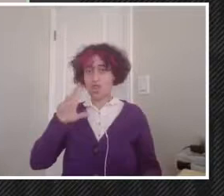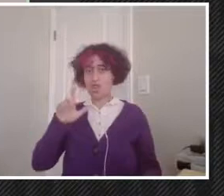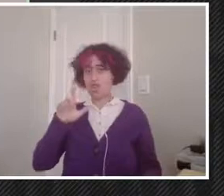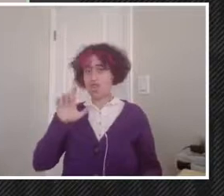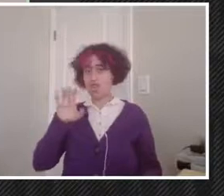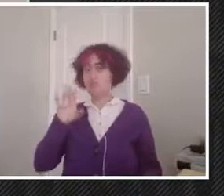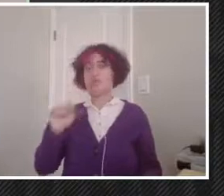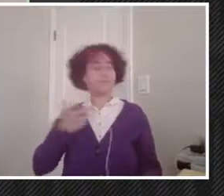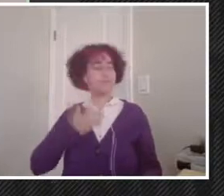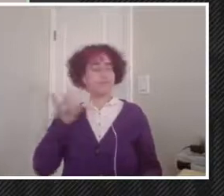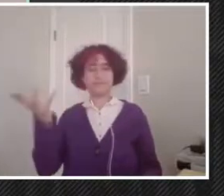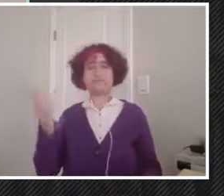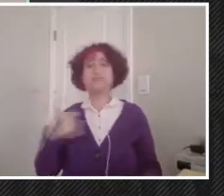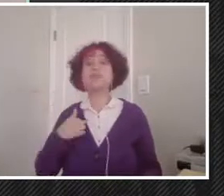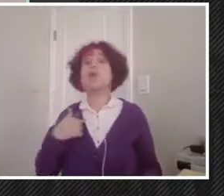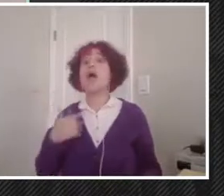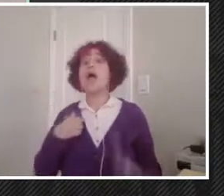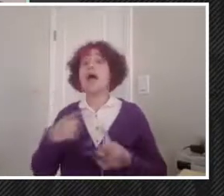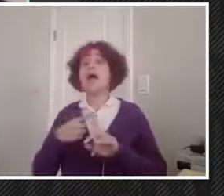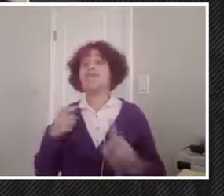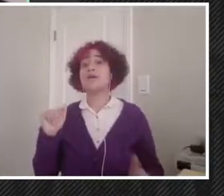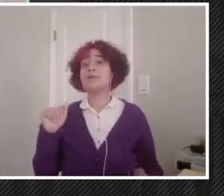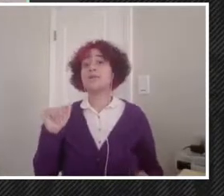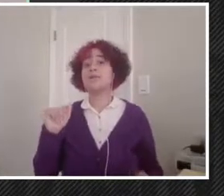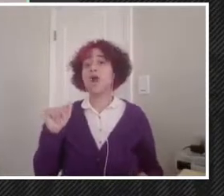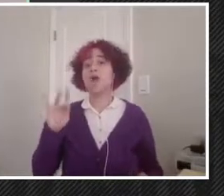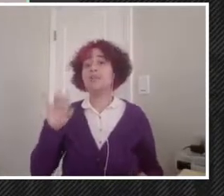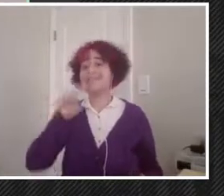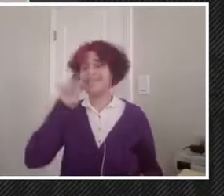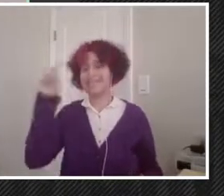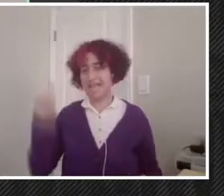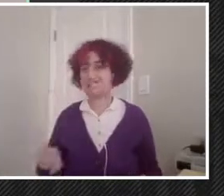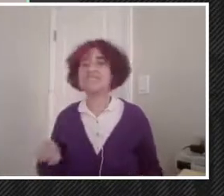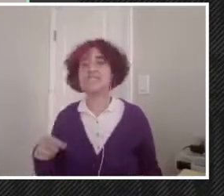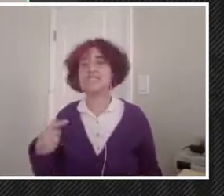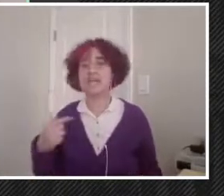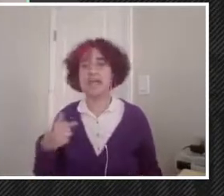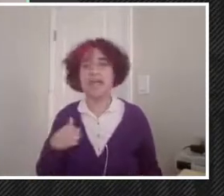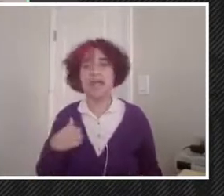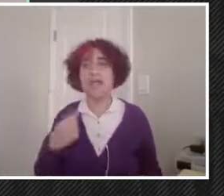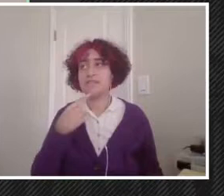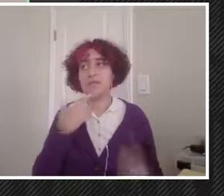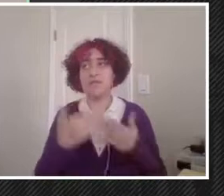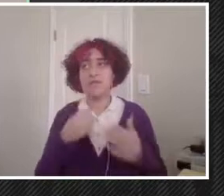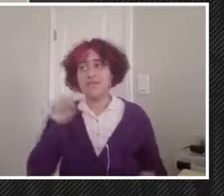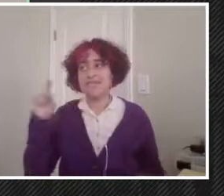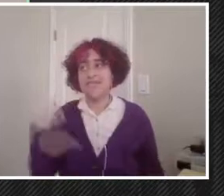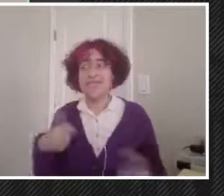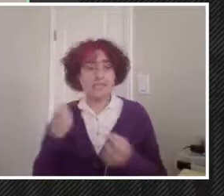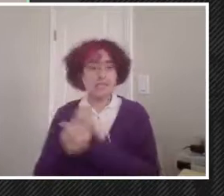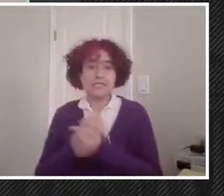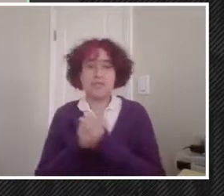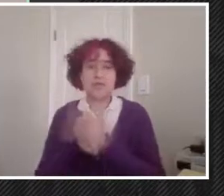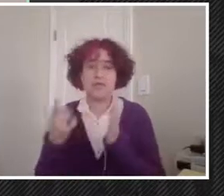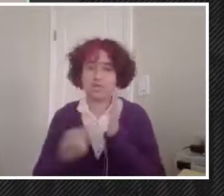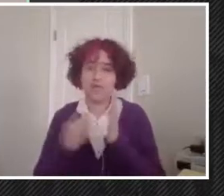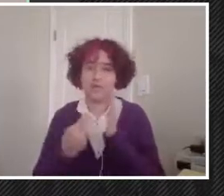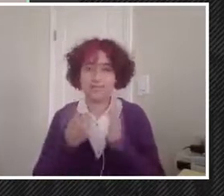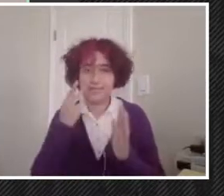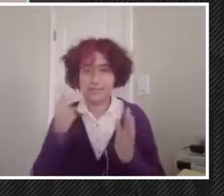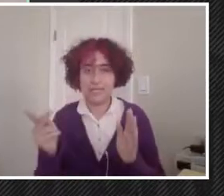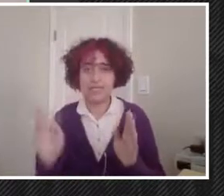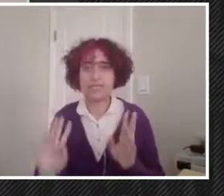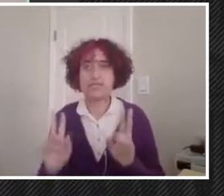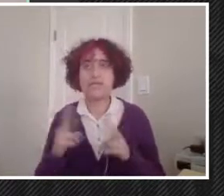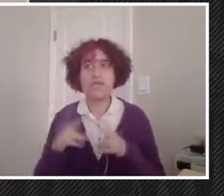I'm from Austin, Texas. And in Texas, as other youths have said, you know, slavery is often seen as a very pervasive thing. But